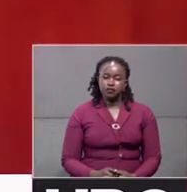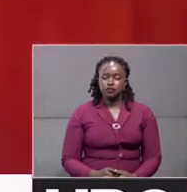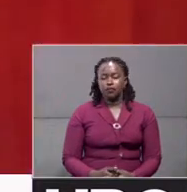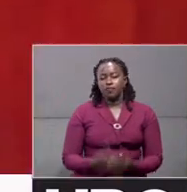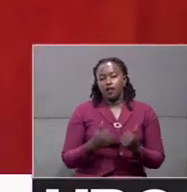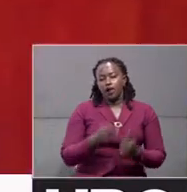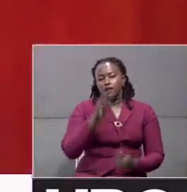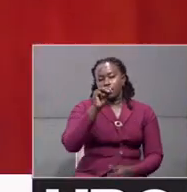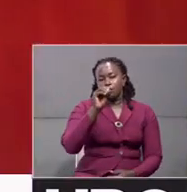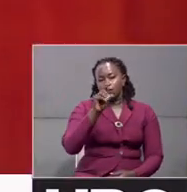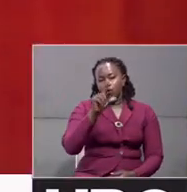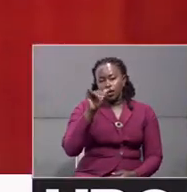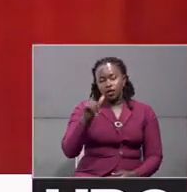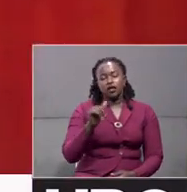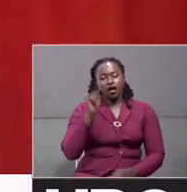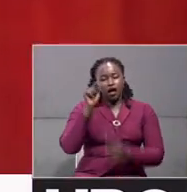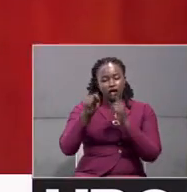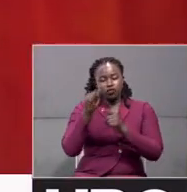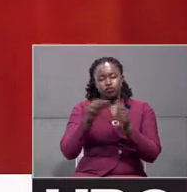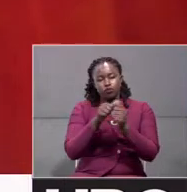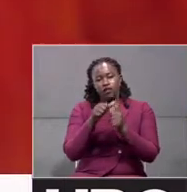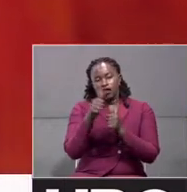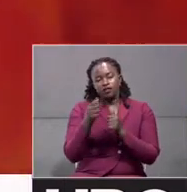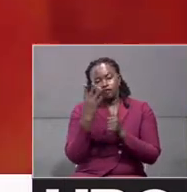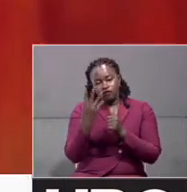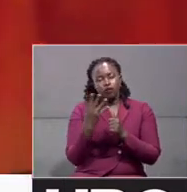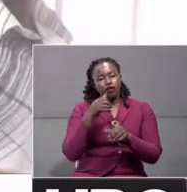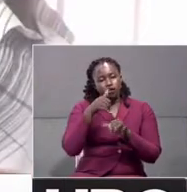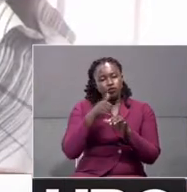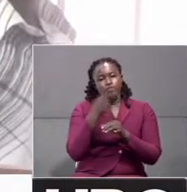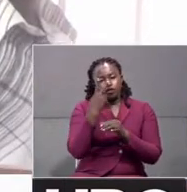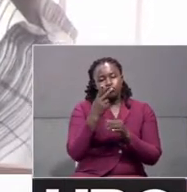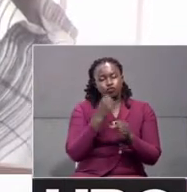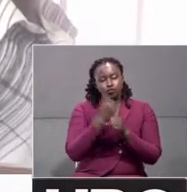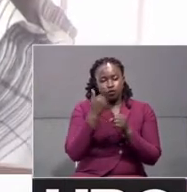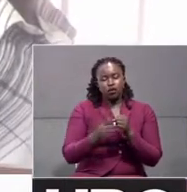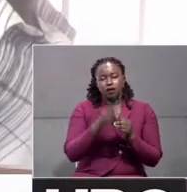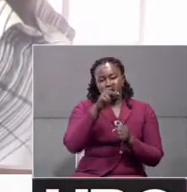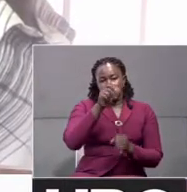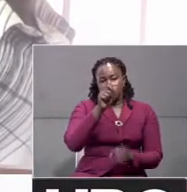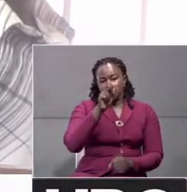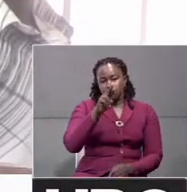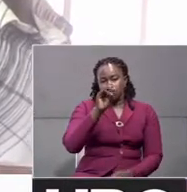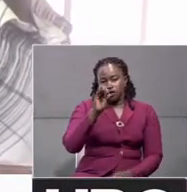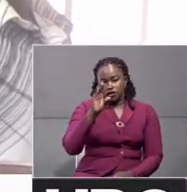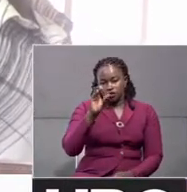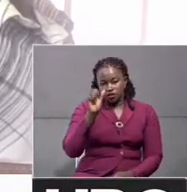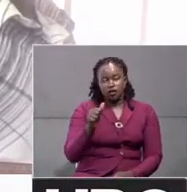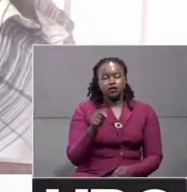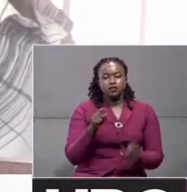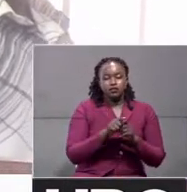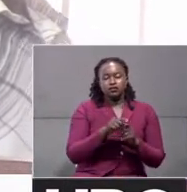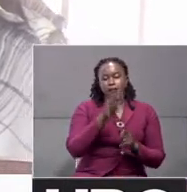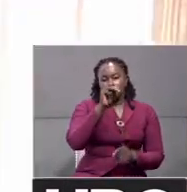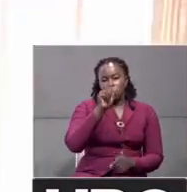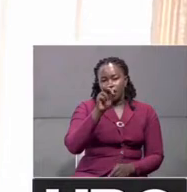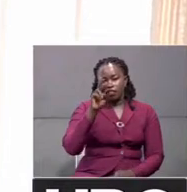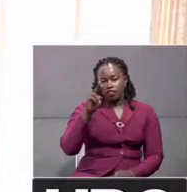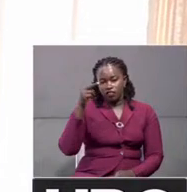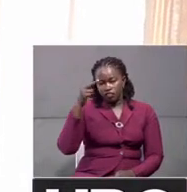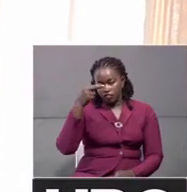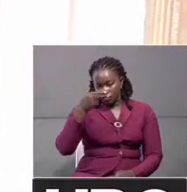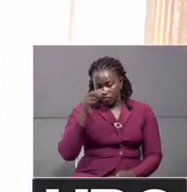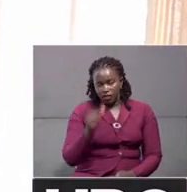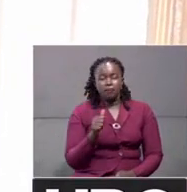Molly Katanga is accused with four others, including her two daughters, Patricia Nkwanzi and Martha Kakwanza, Dr. Charles